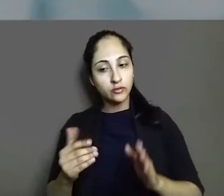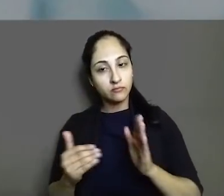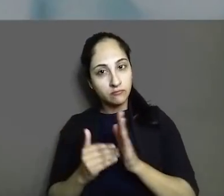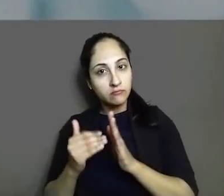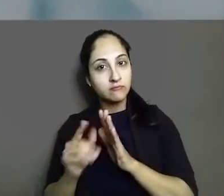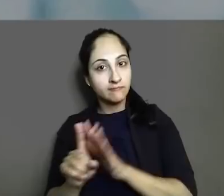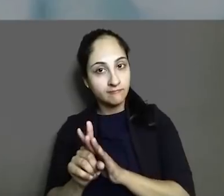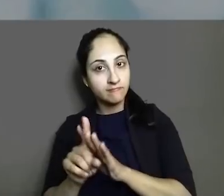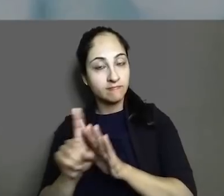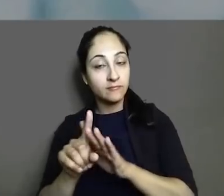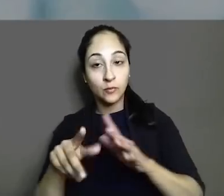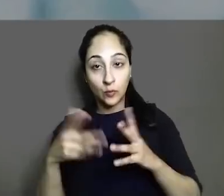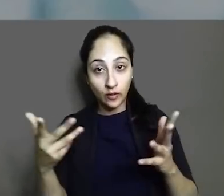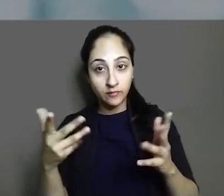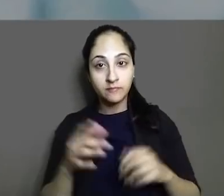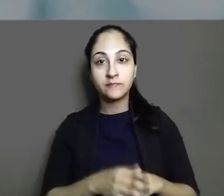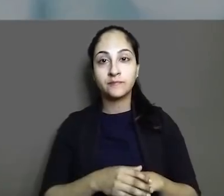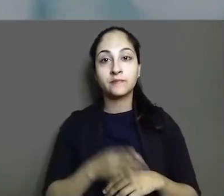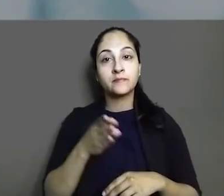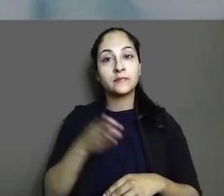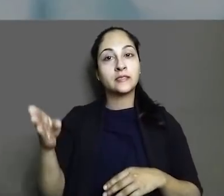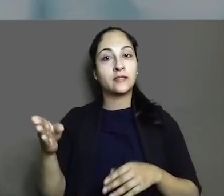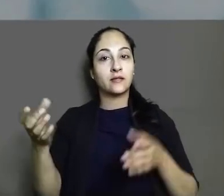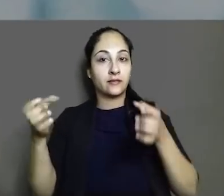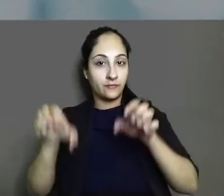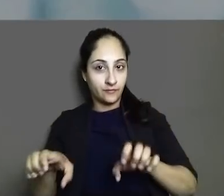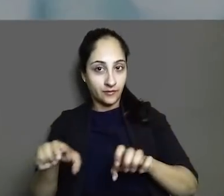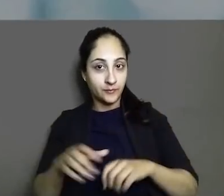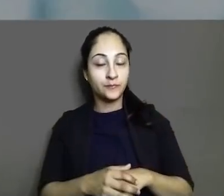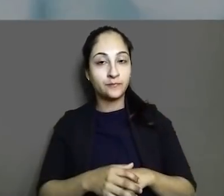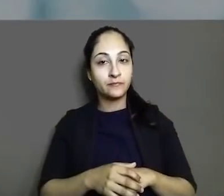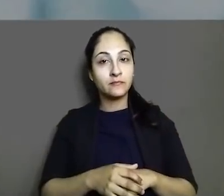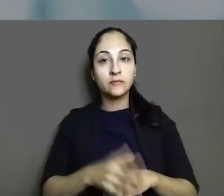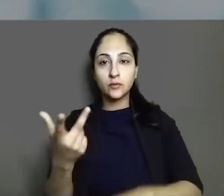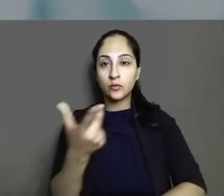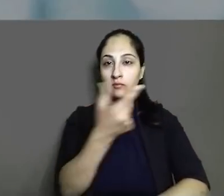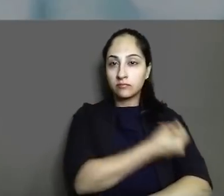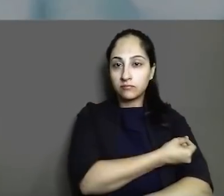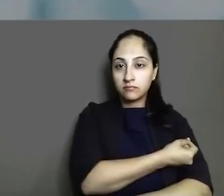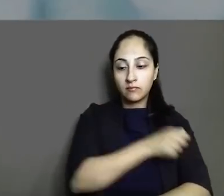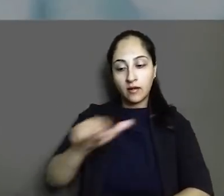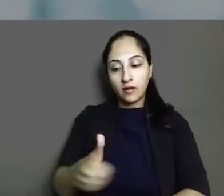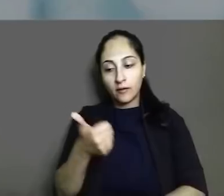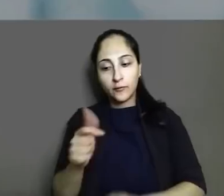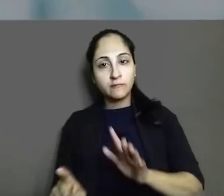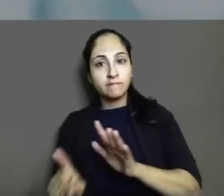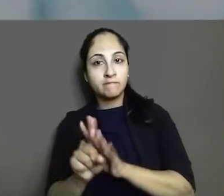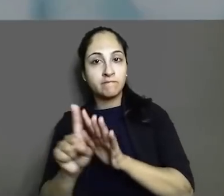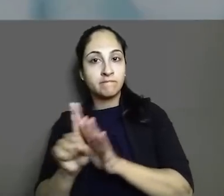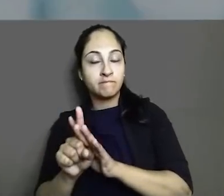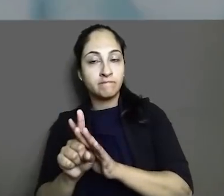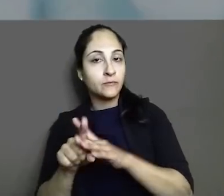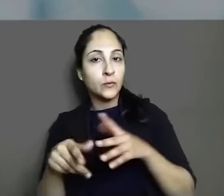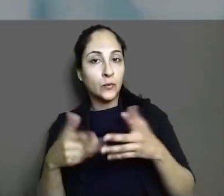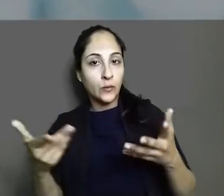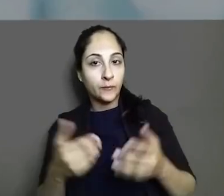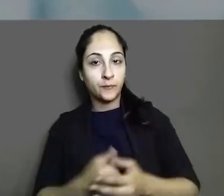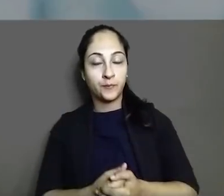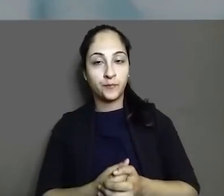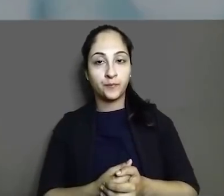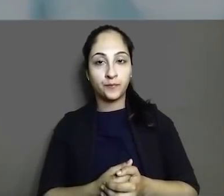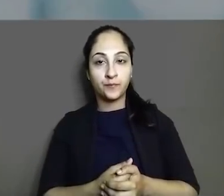vaccines and the risk of severe illness from the vaccine itself? If I have to weigh the risk of getting or suffering from